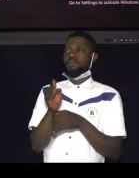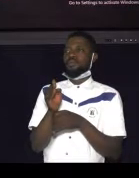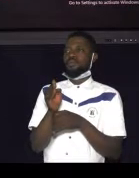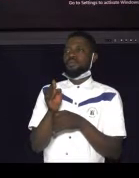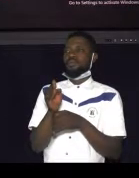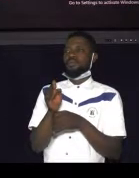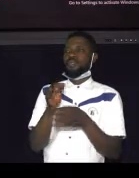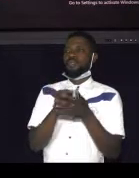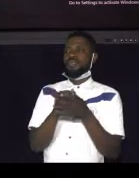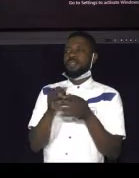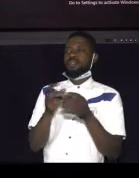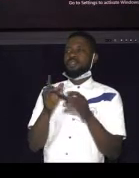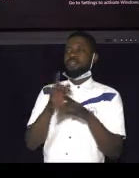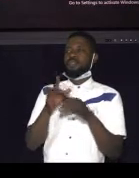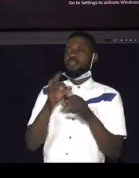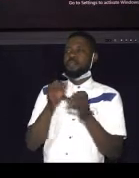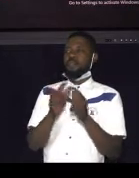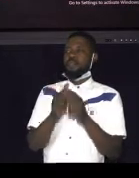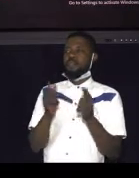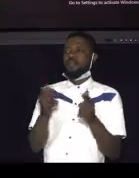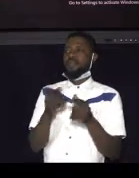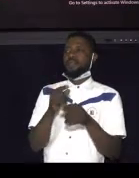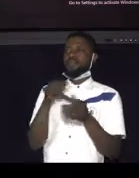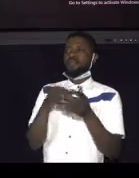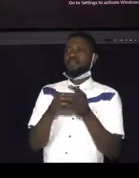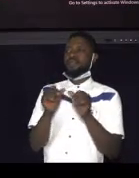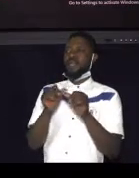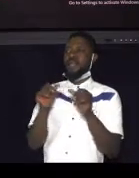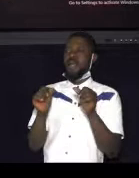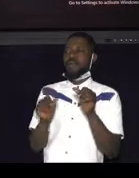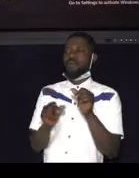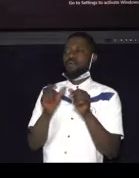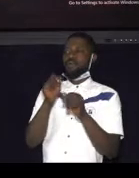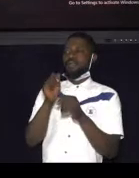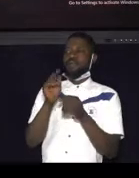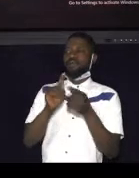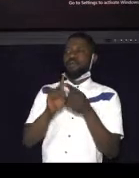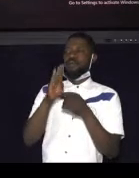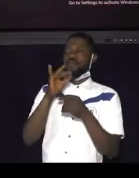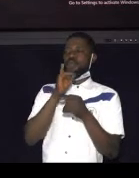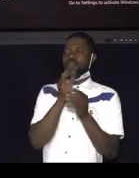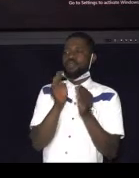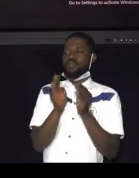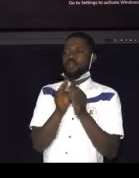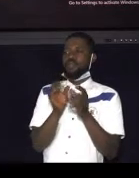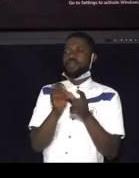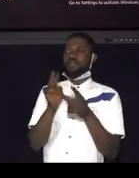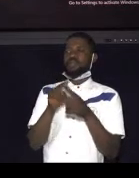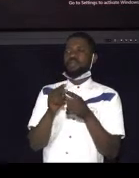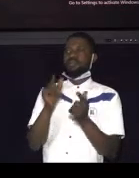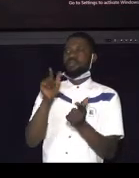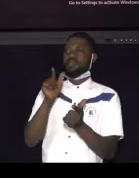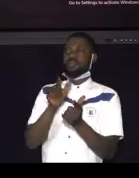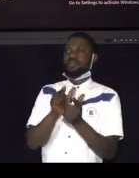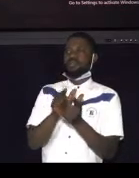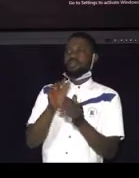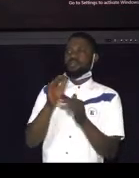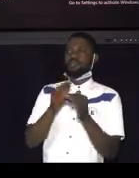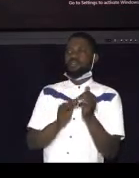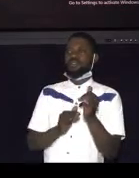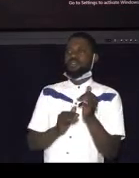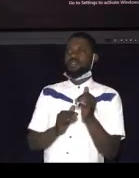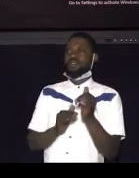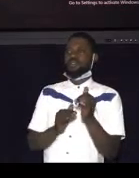that space is obviously bigger. So this angle A to B is actually smaller or less than